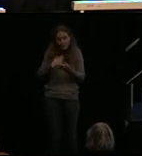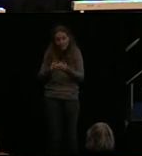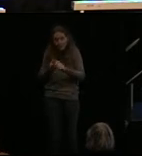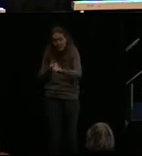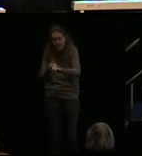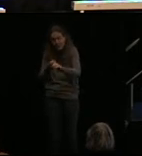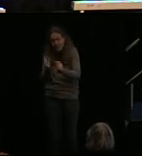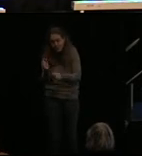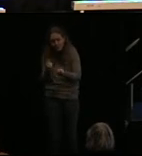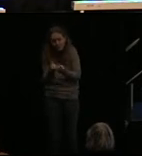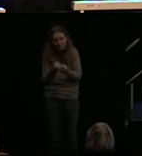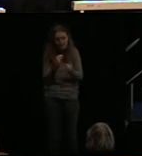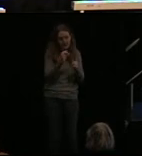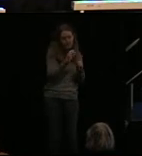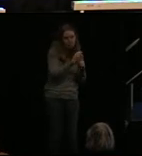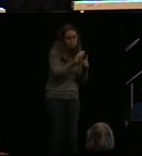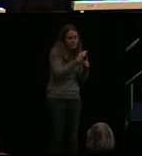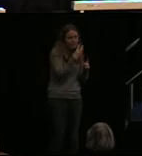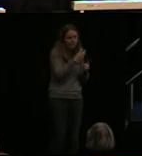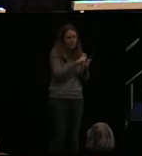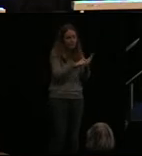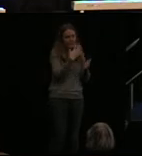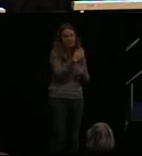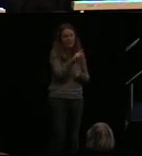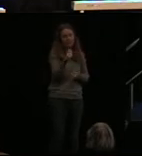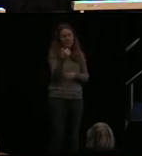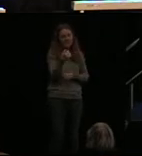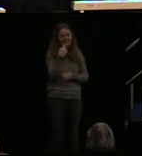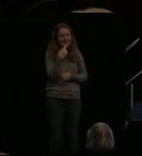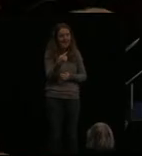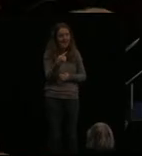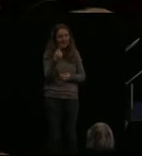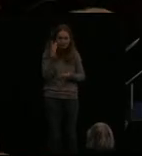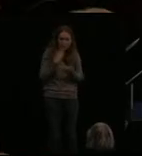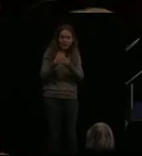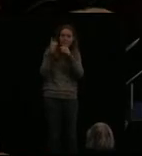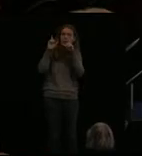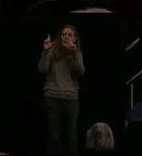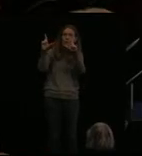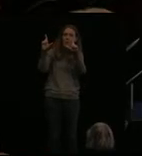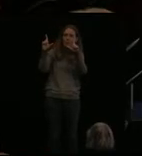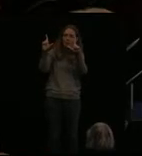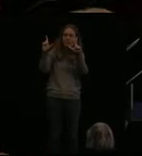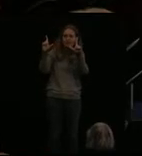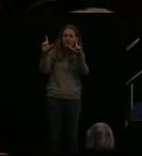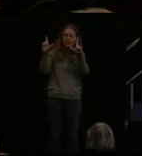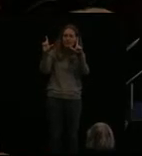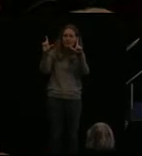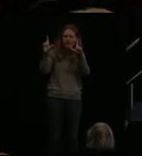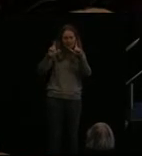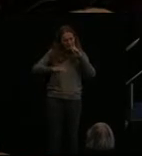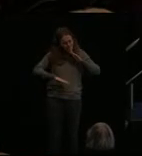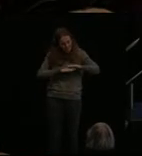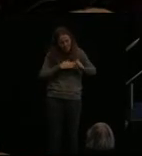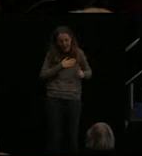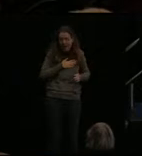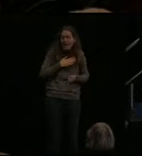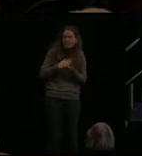Proverbs 3, verse 5 to 6 says, "Trust in the Lord with all your